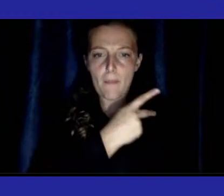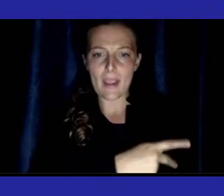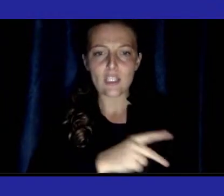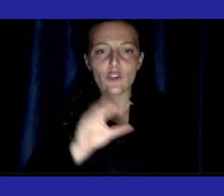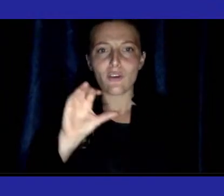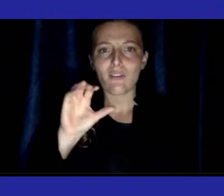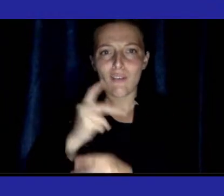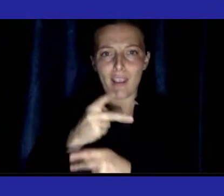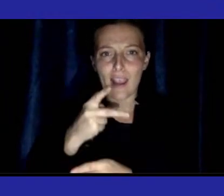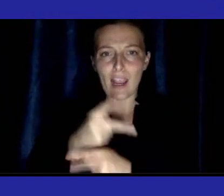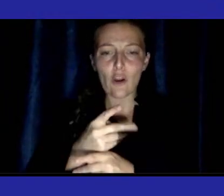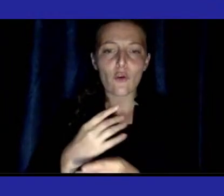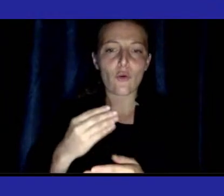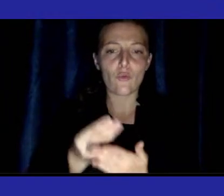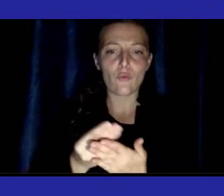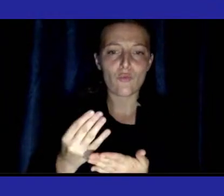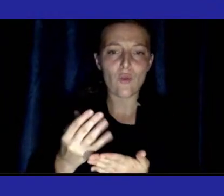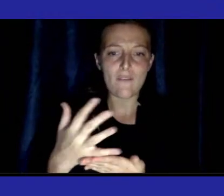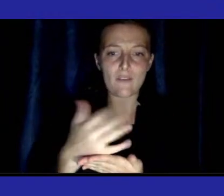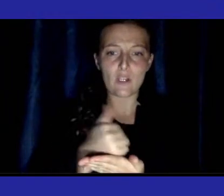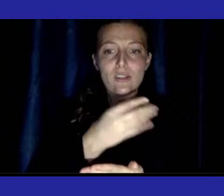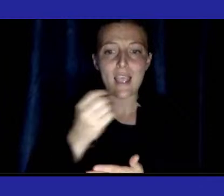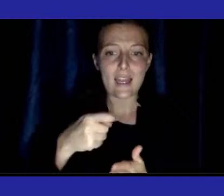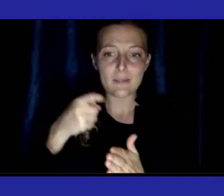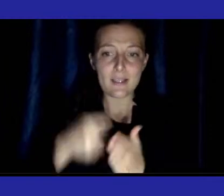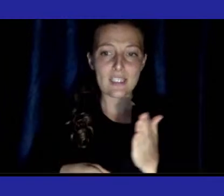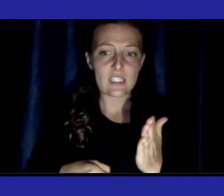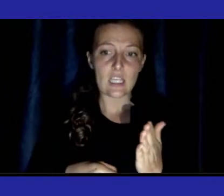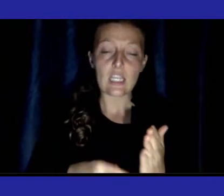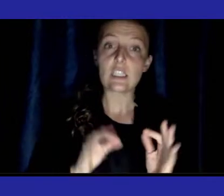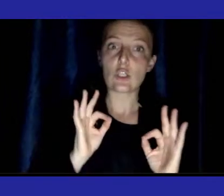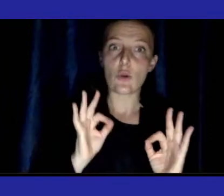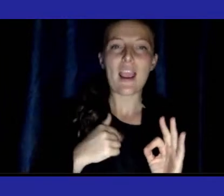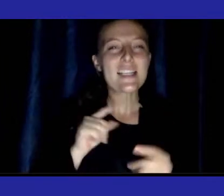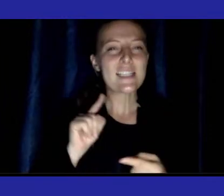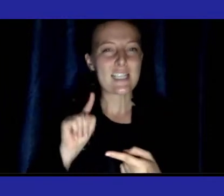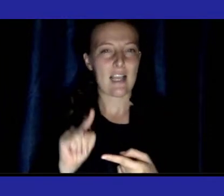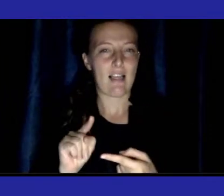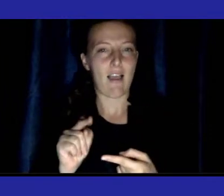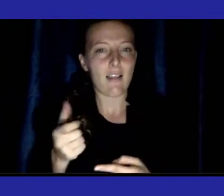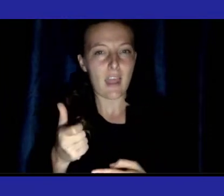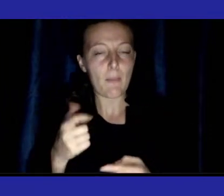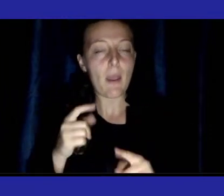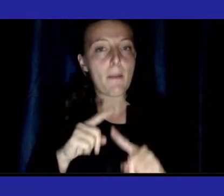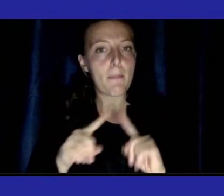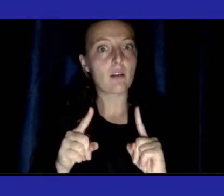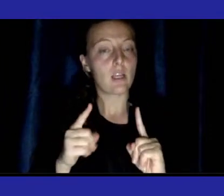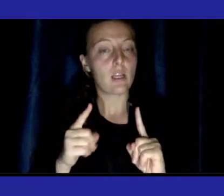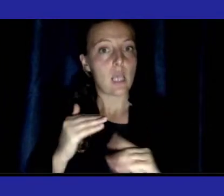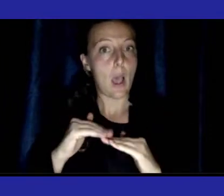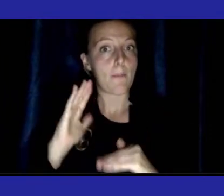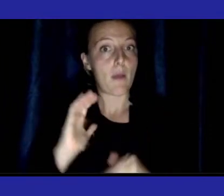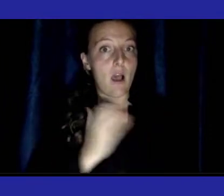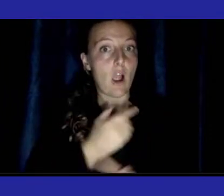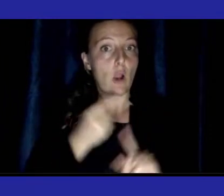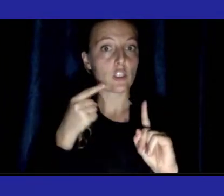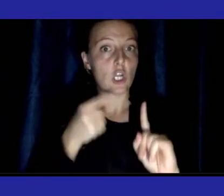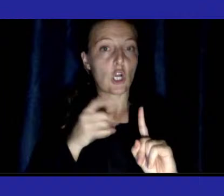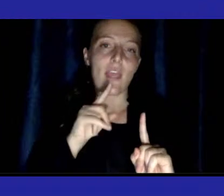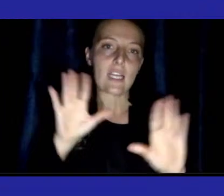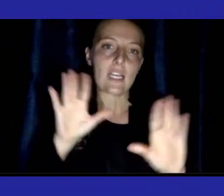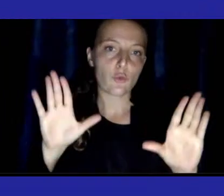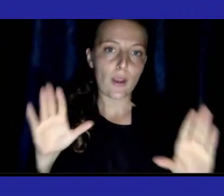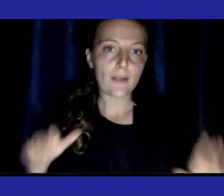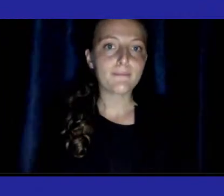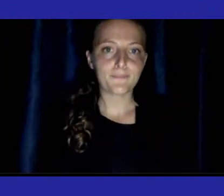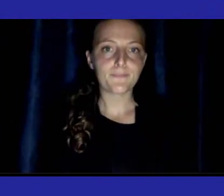terrific. I know it's declined a tiny bit here, but it's still well above our target, which is great. I know that's always been the one metric we try to